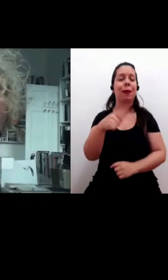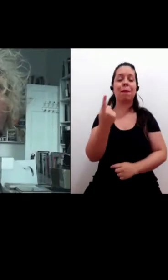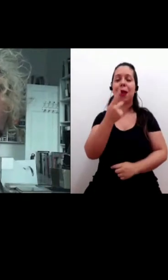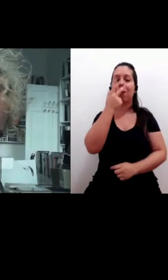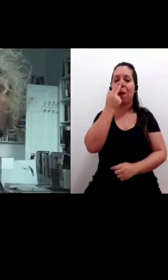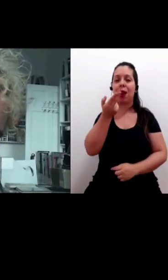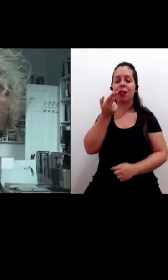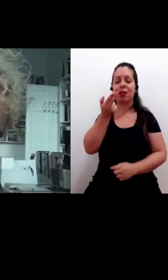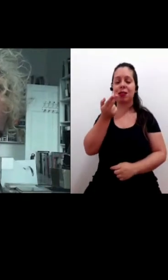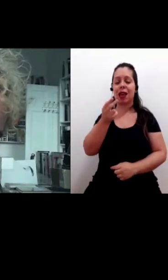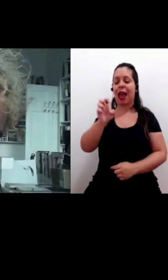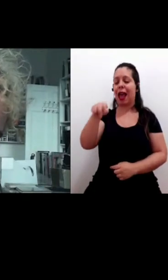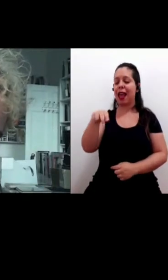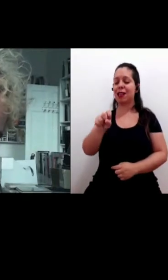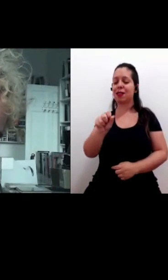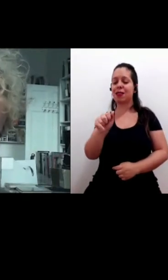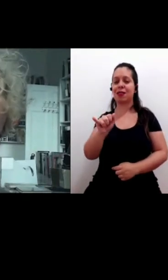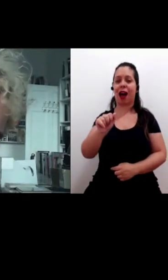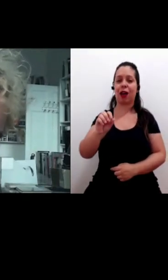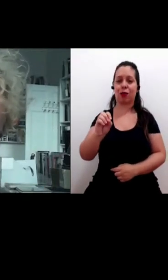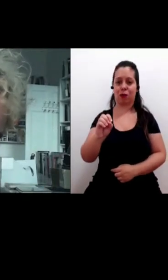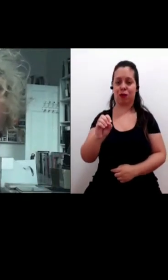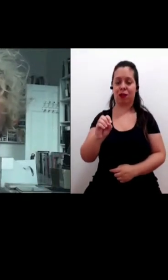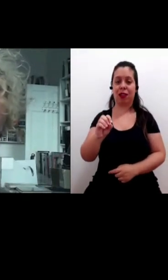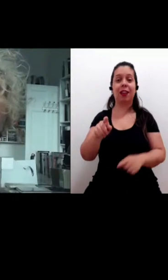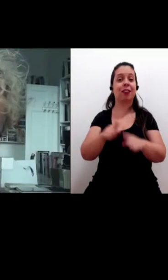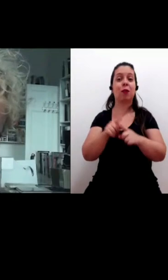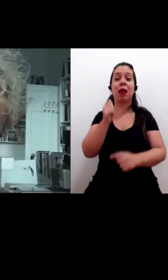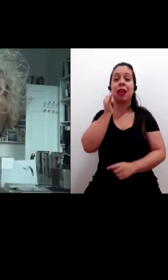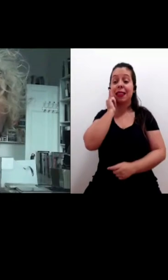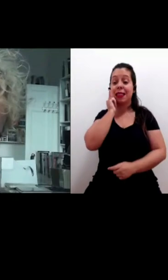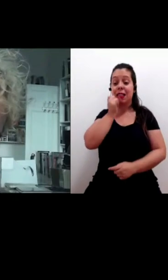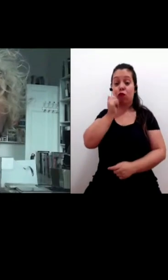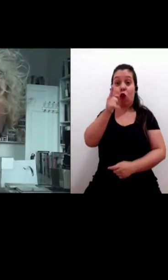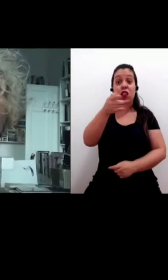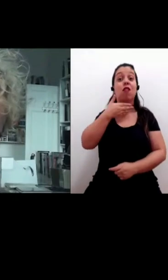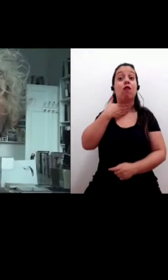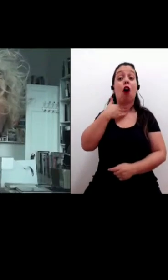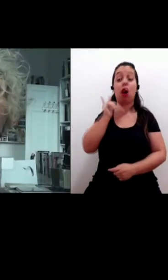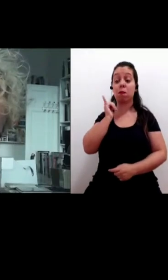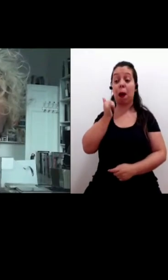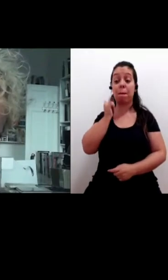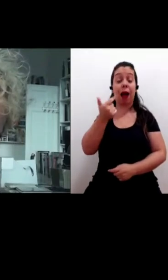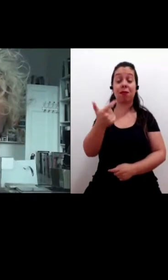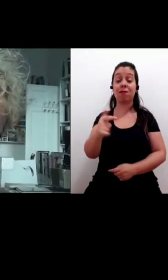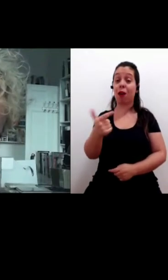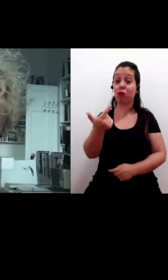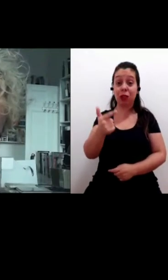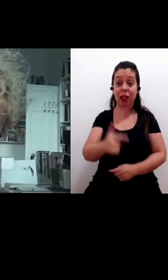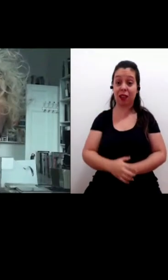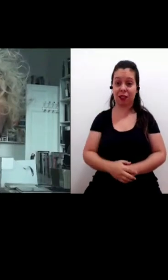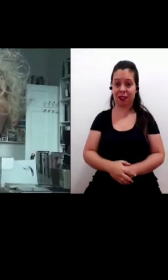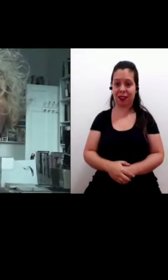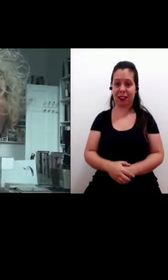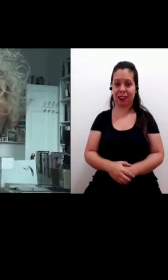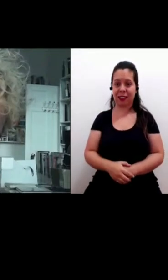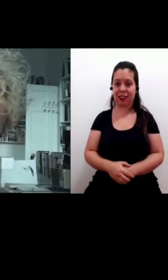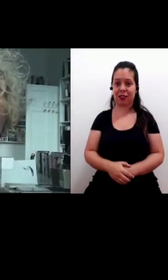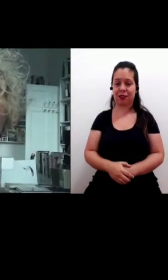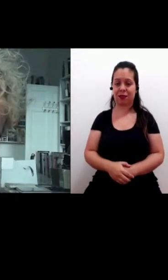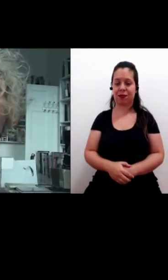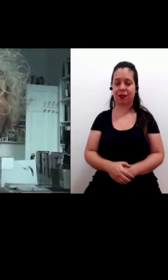are not, there is no narration for you. And what is carrying on us, what carry